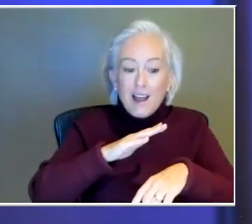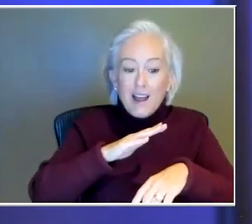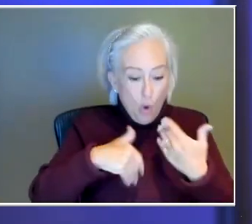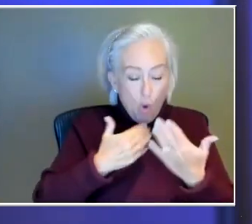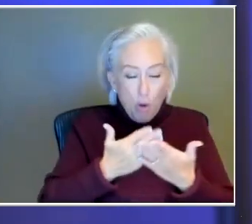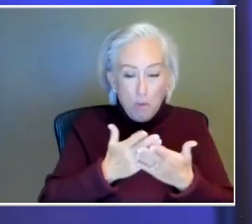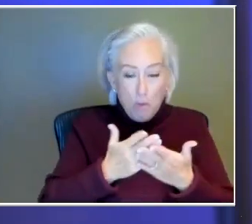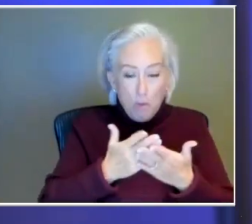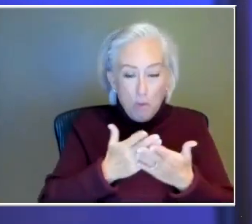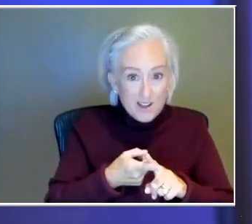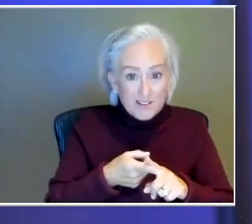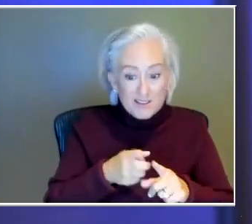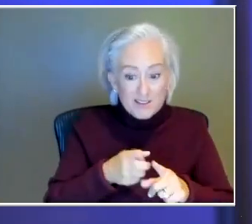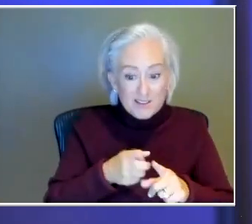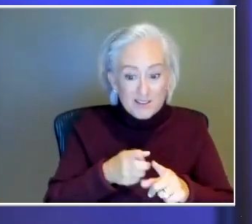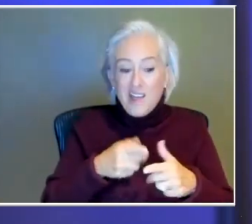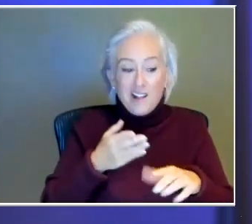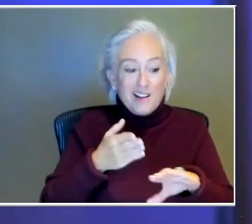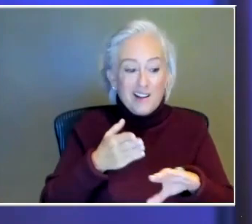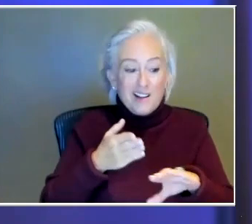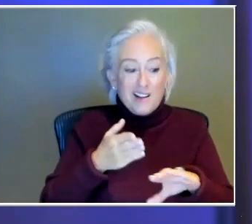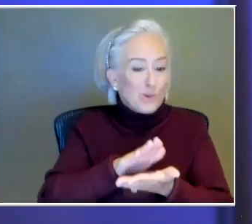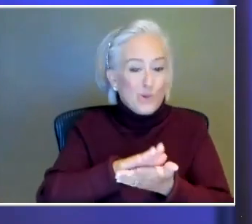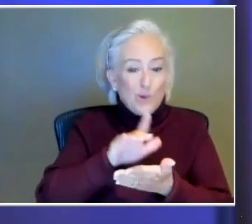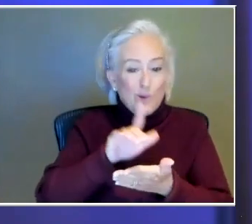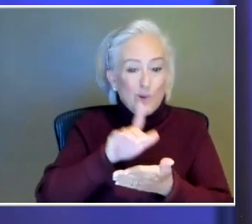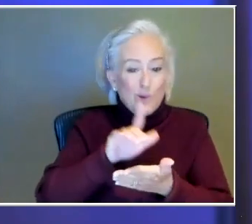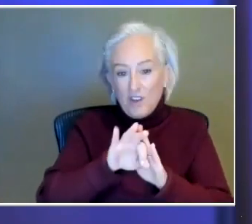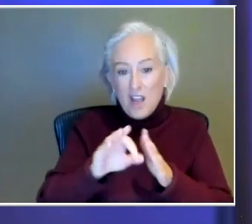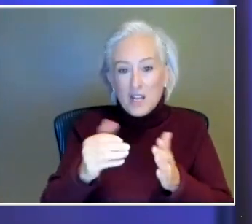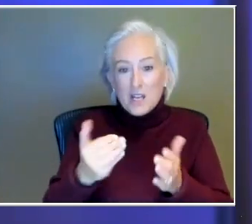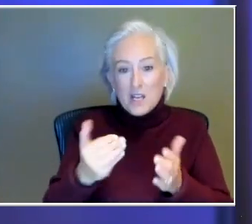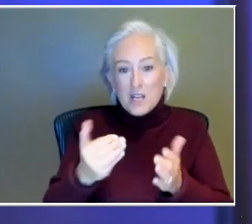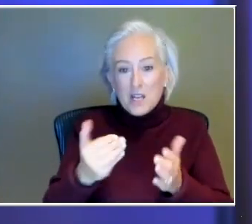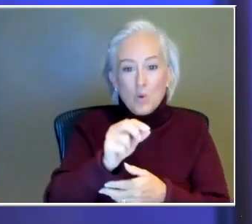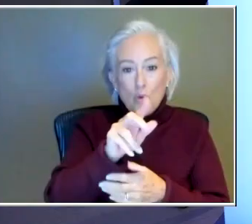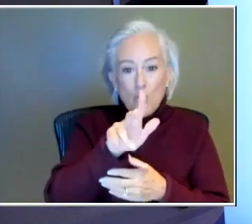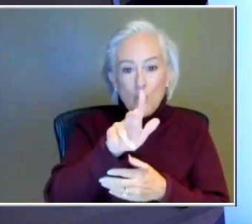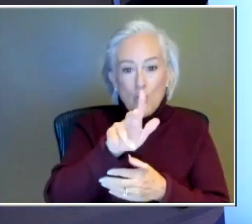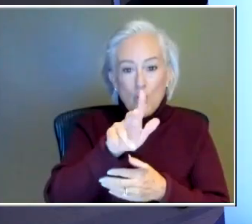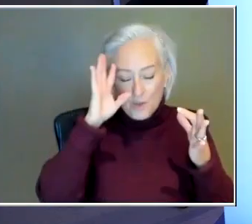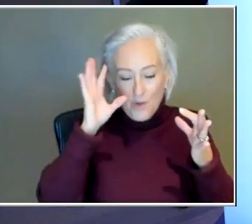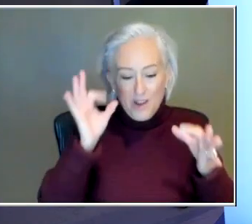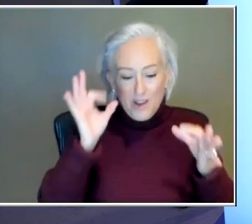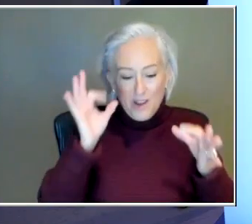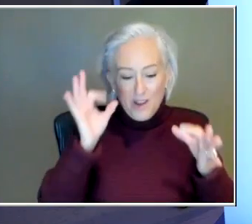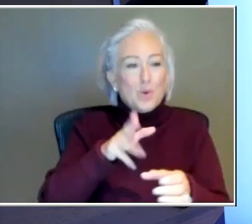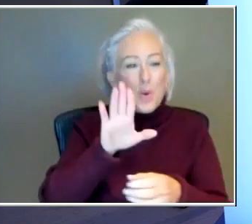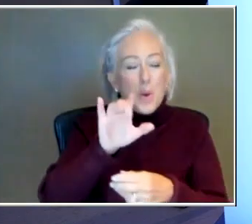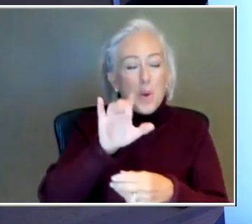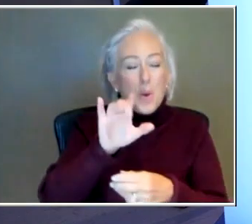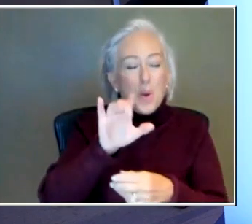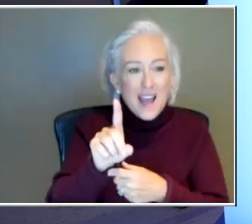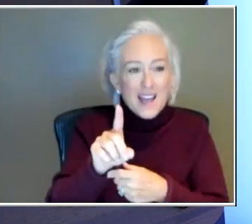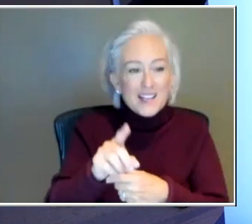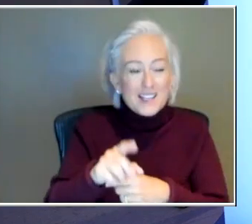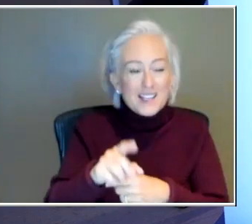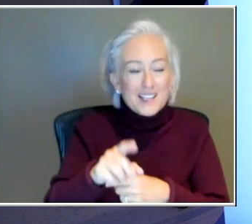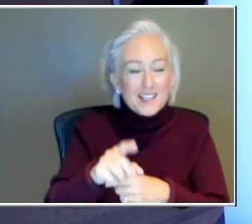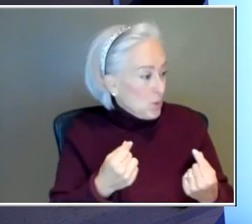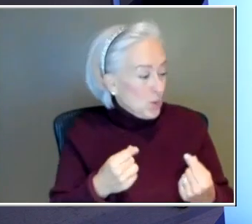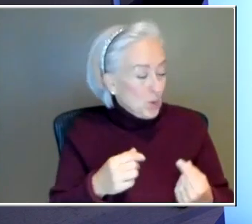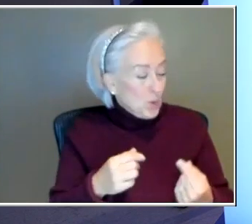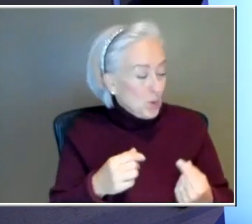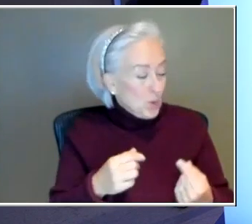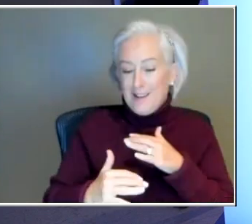hobby. Yeah. So I decided to join the band and did that. What'd you play? I played the clarinet. That's what my daughter plays. Good, good.